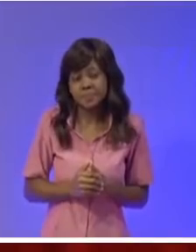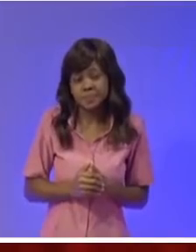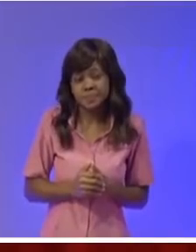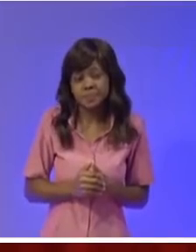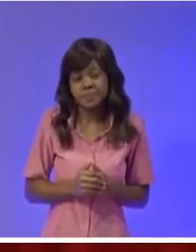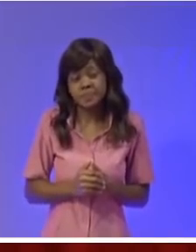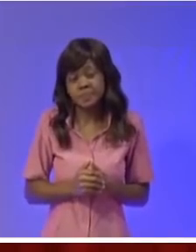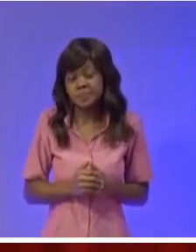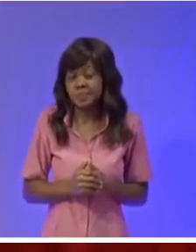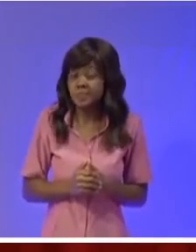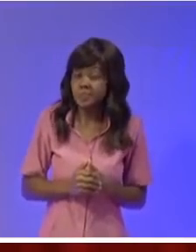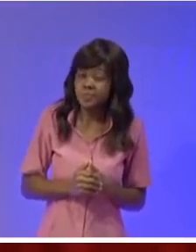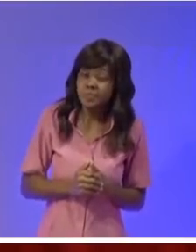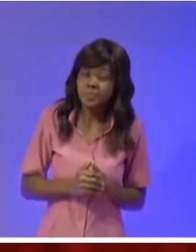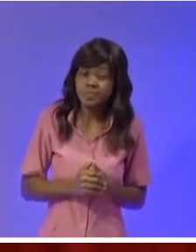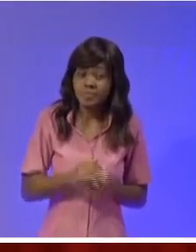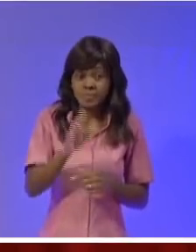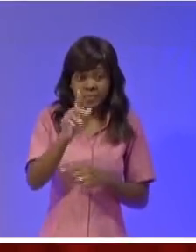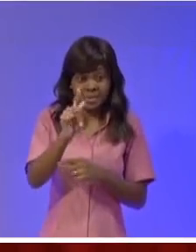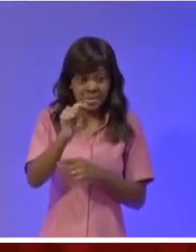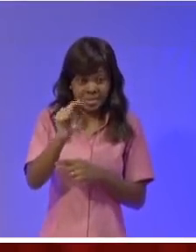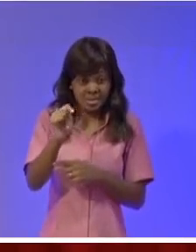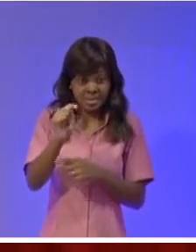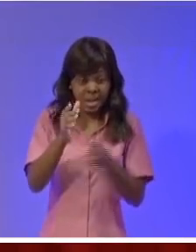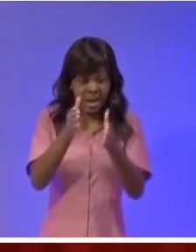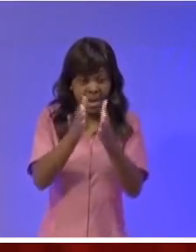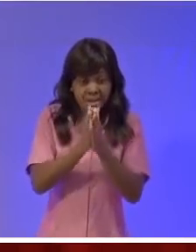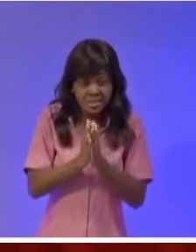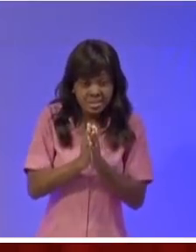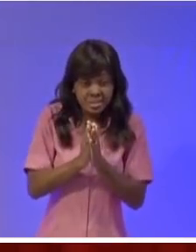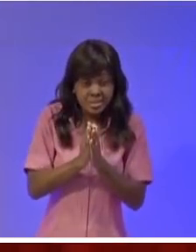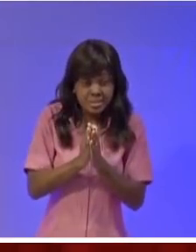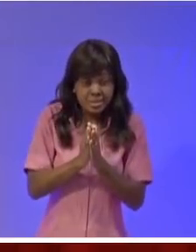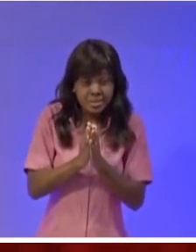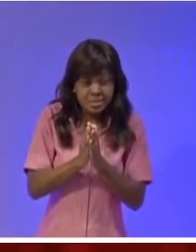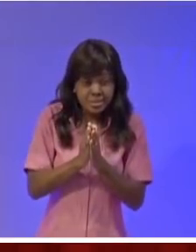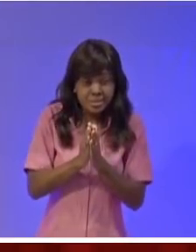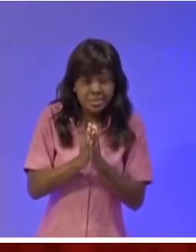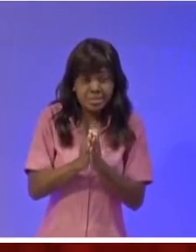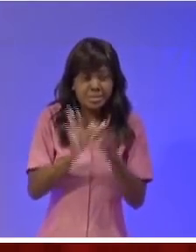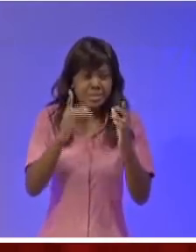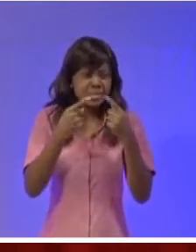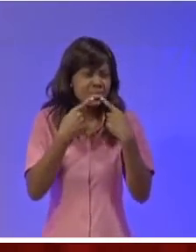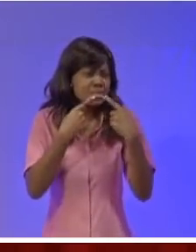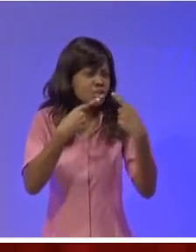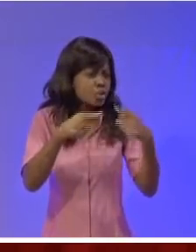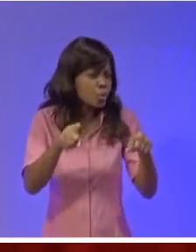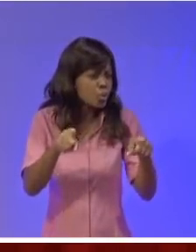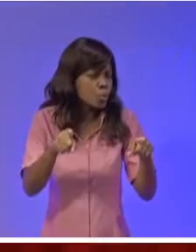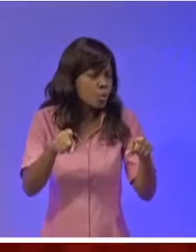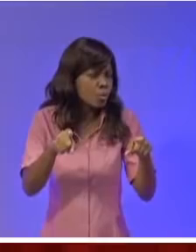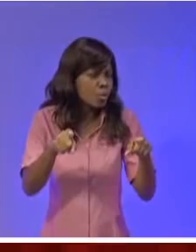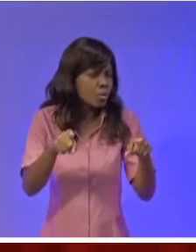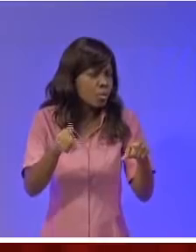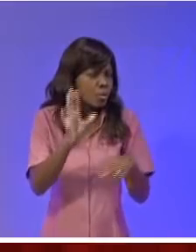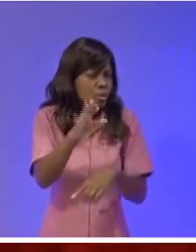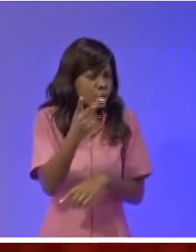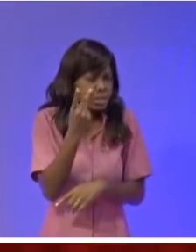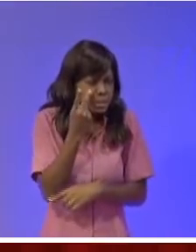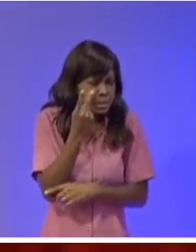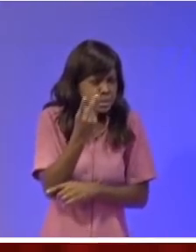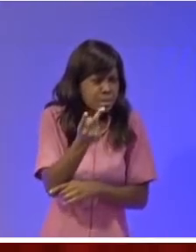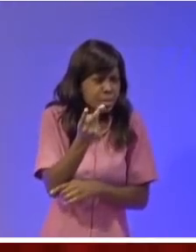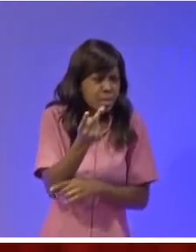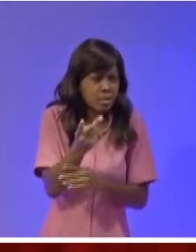Media House TTT recently aired a news story about a Christmas Day football sweat, and the report mentioned nothing